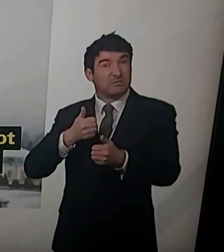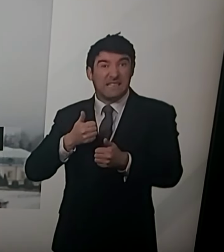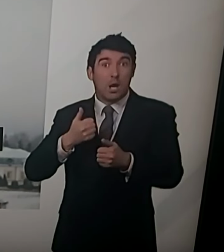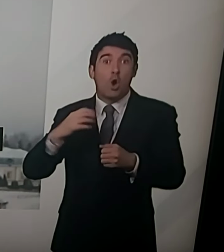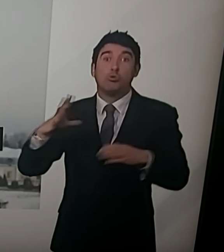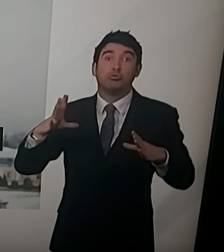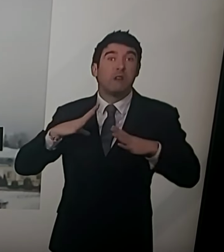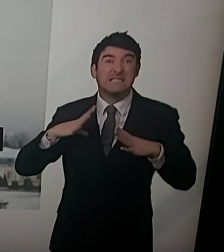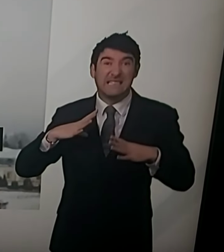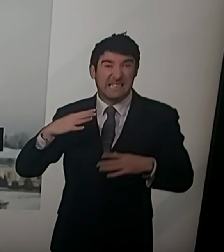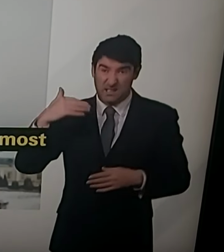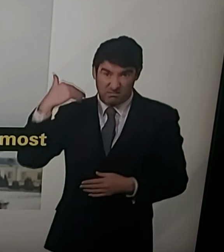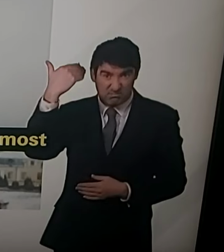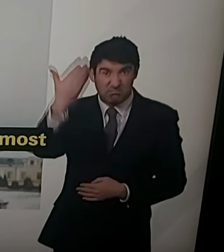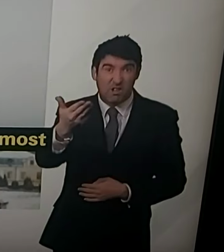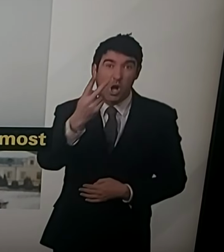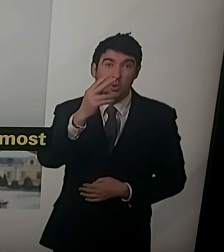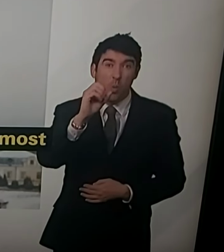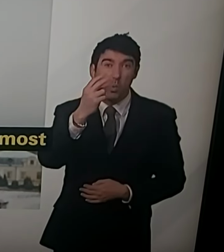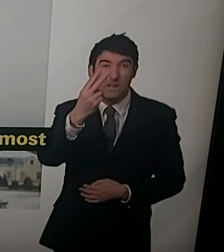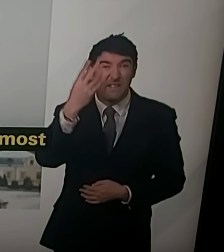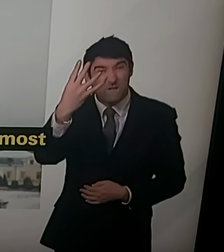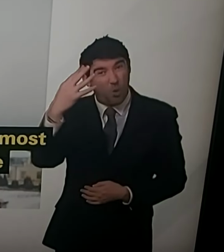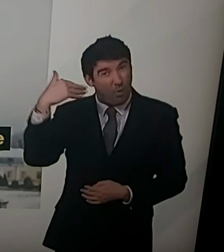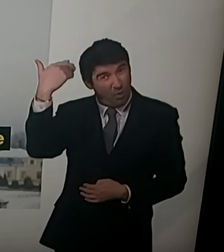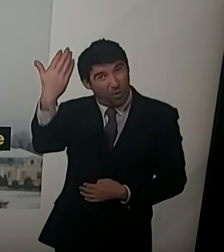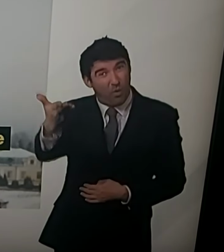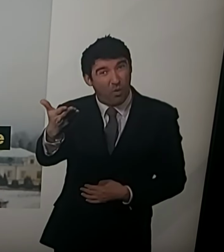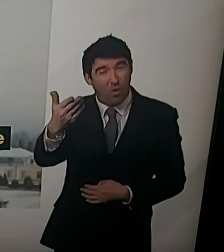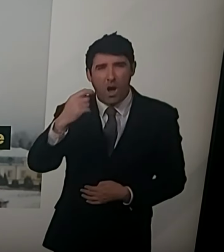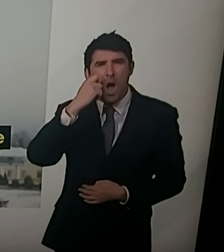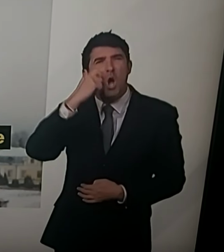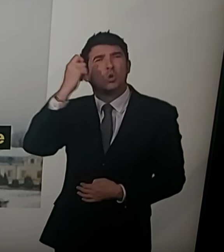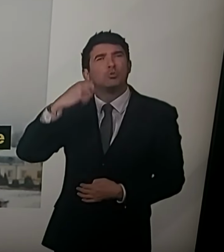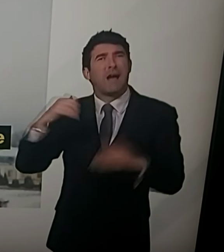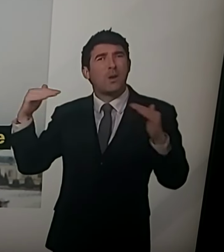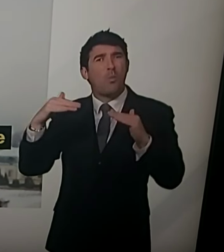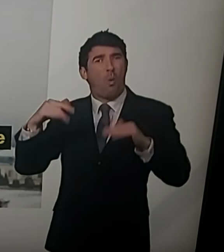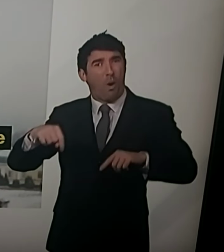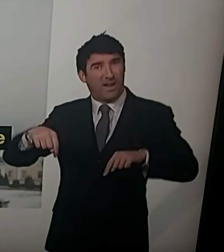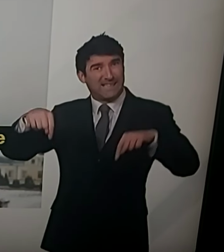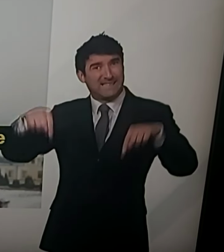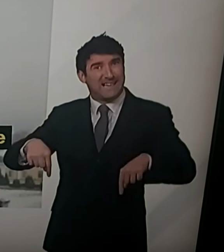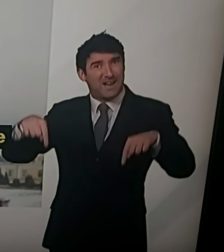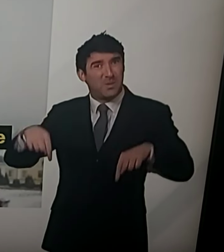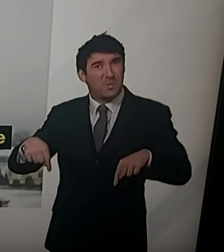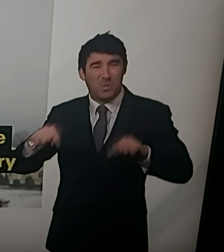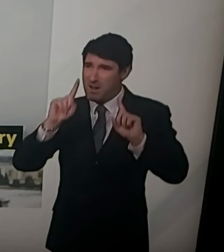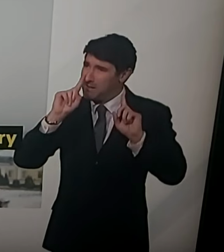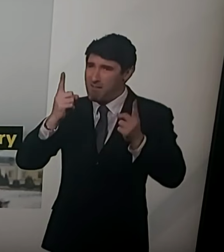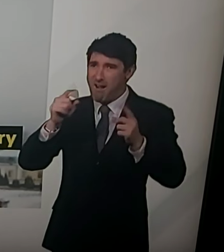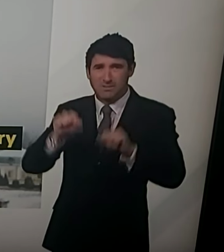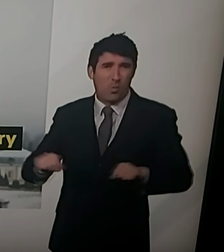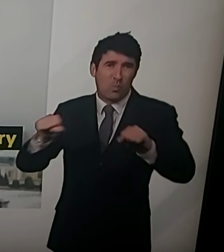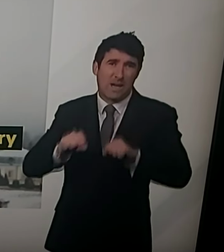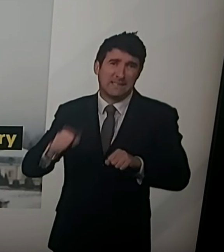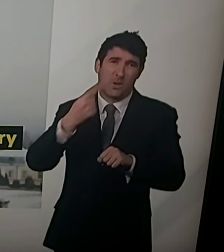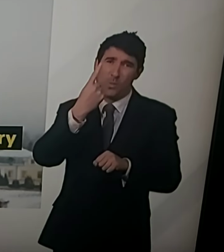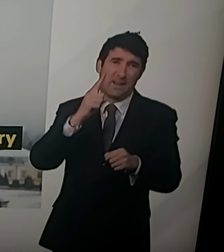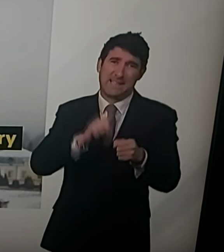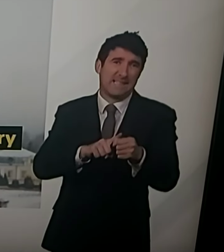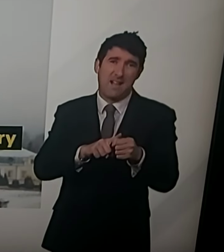until 2024. Now, time's a luxury you just don't have in times of war. So this is long